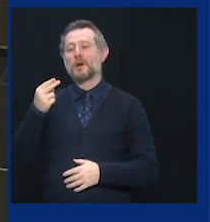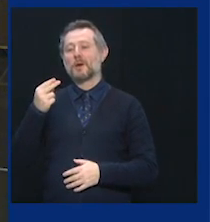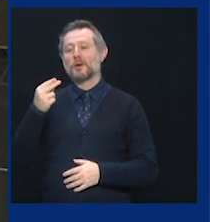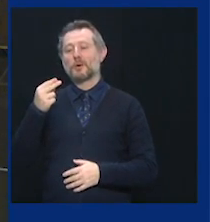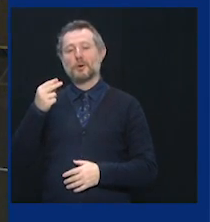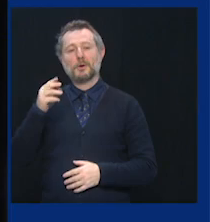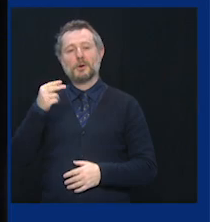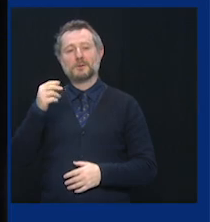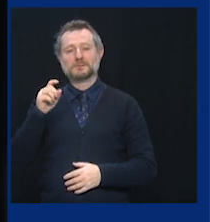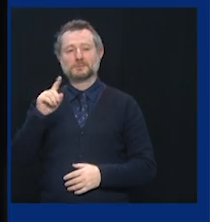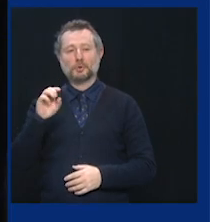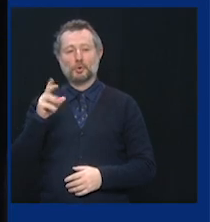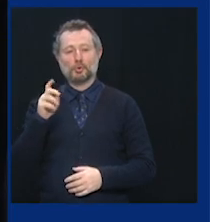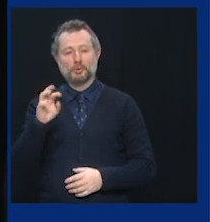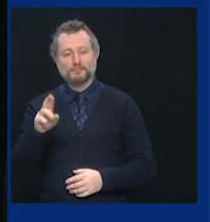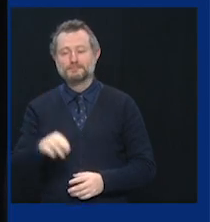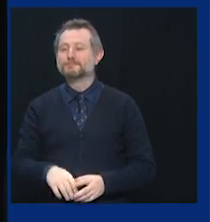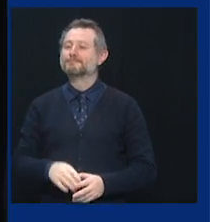day 328,